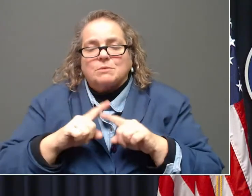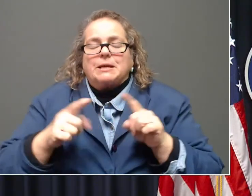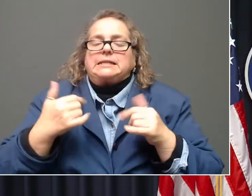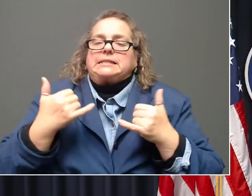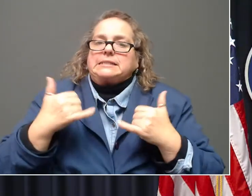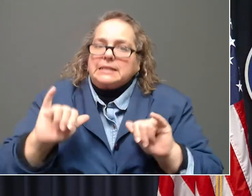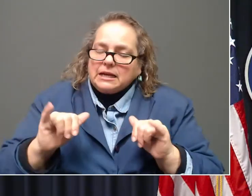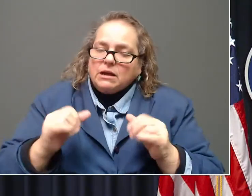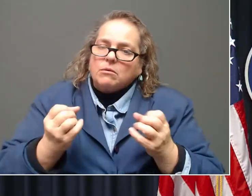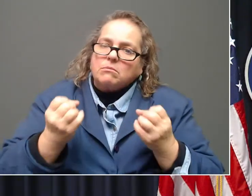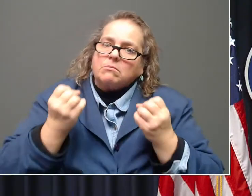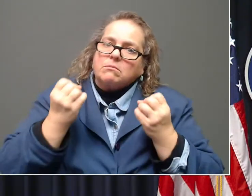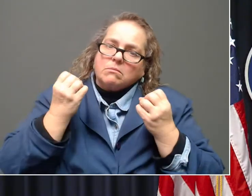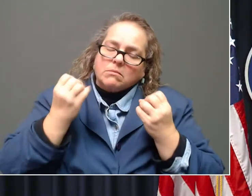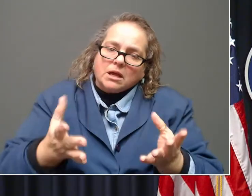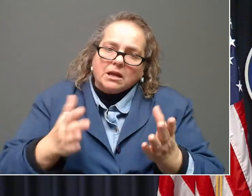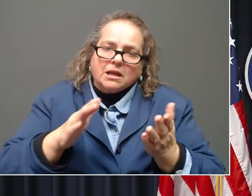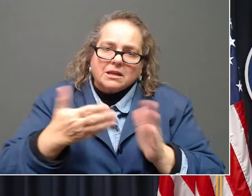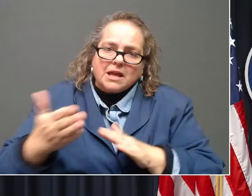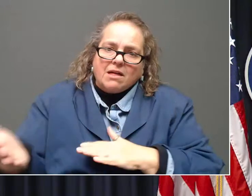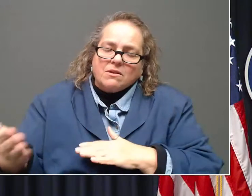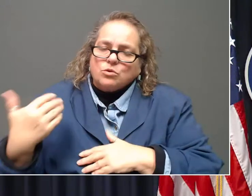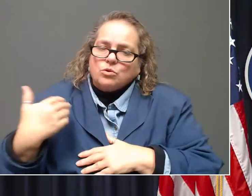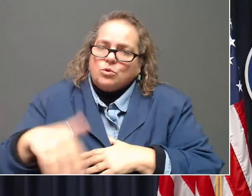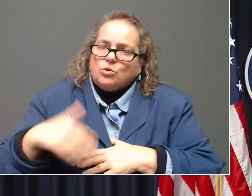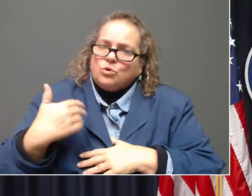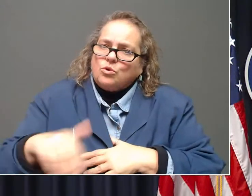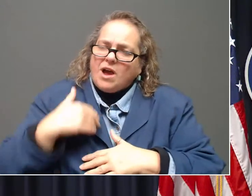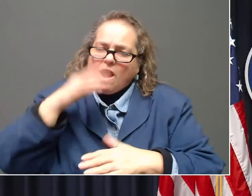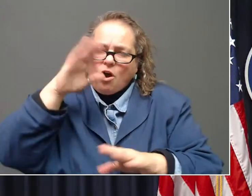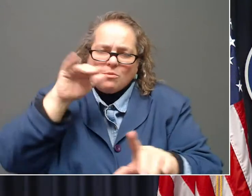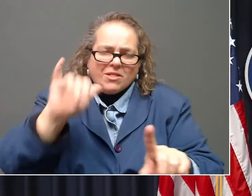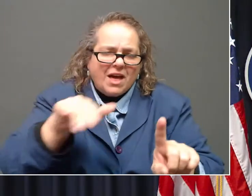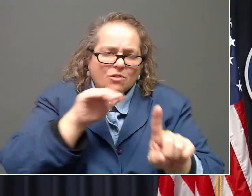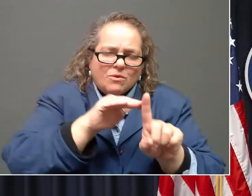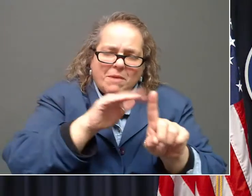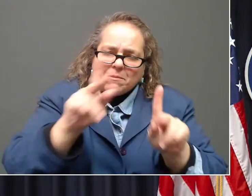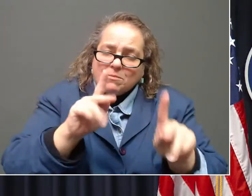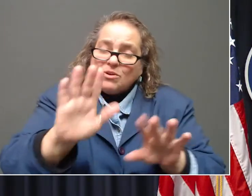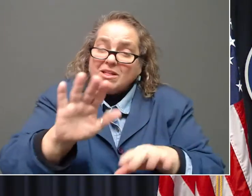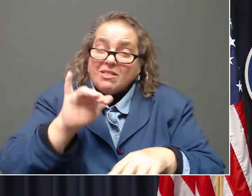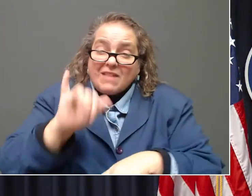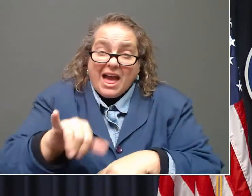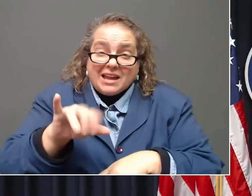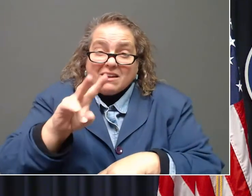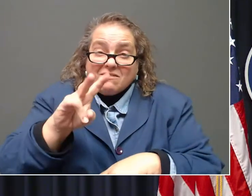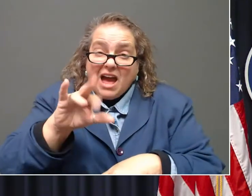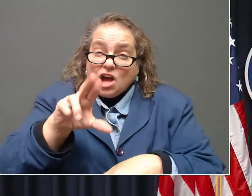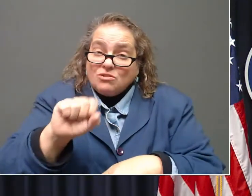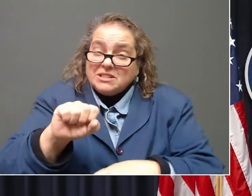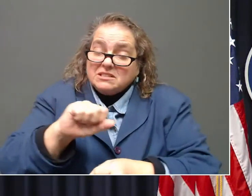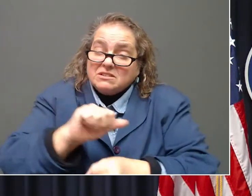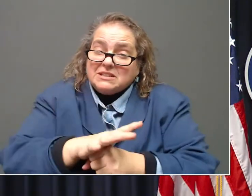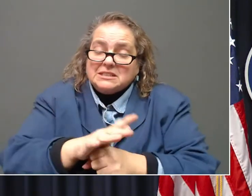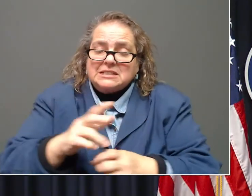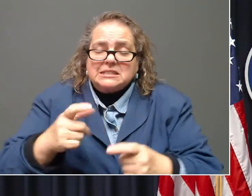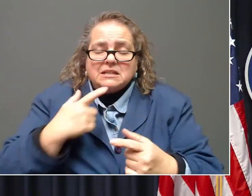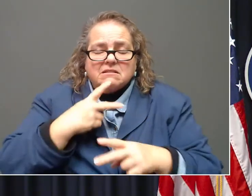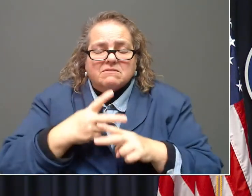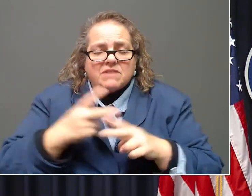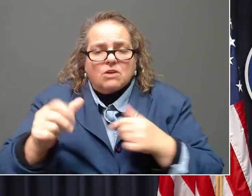percent of them are residents in long-term care. Of today's 58, only